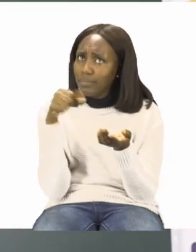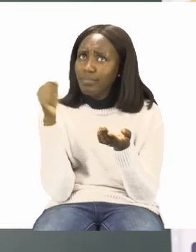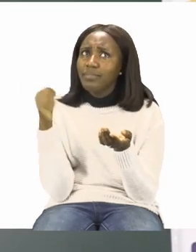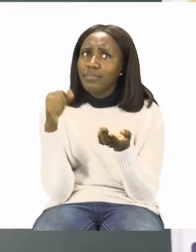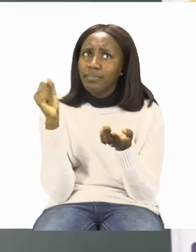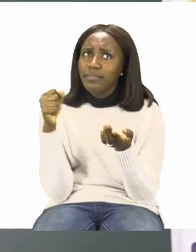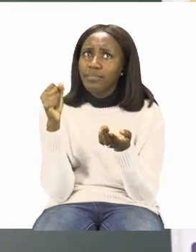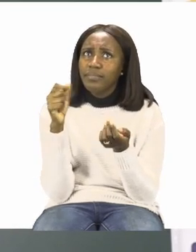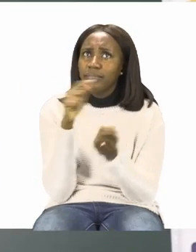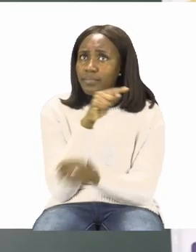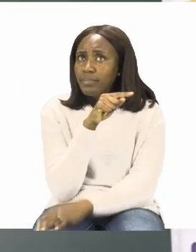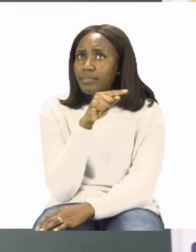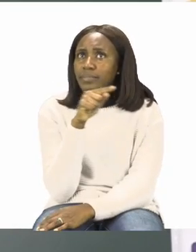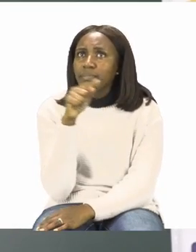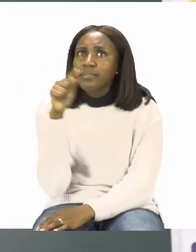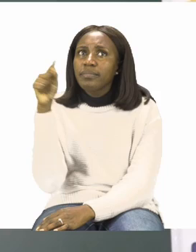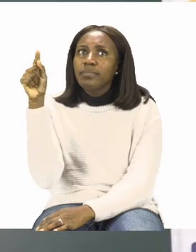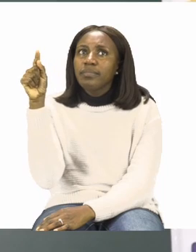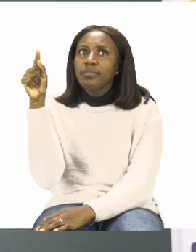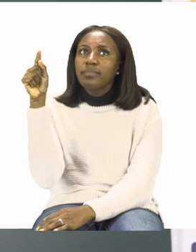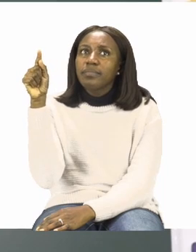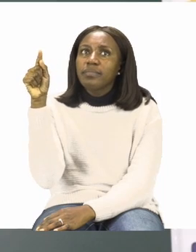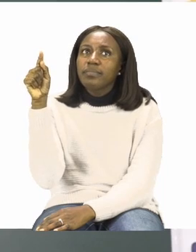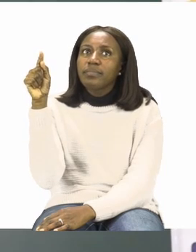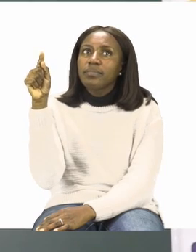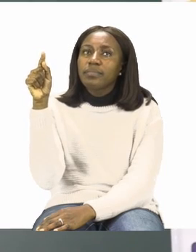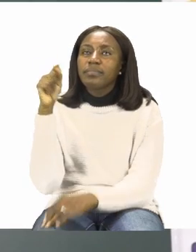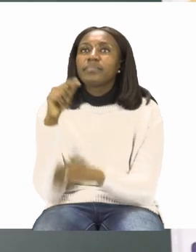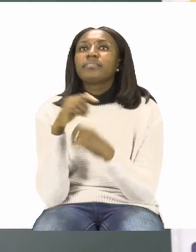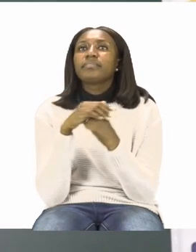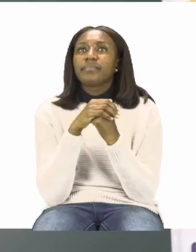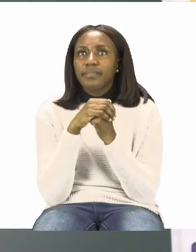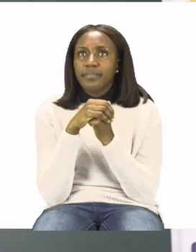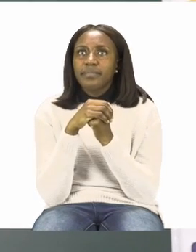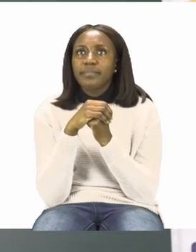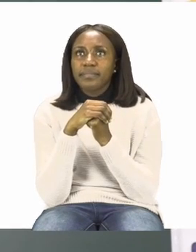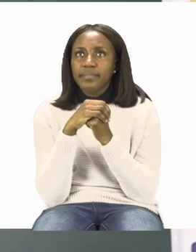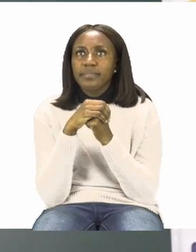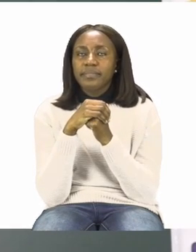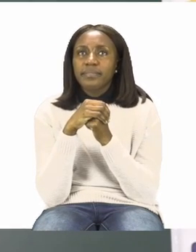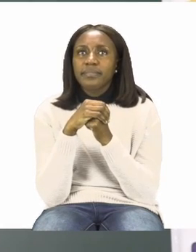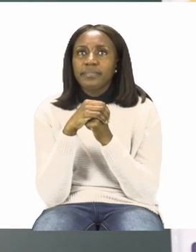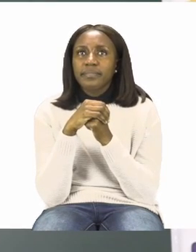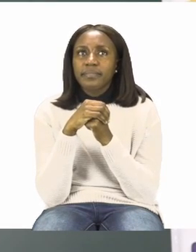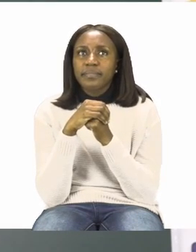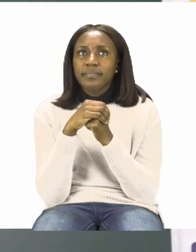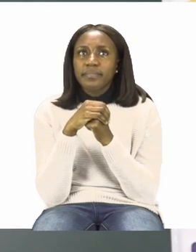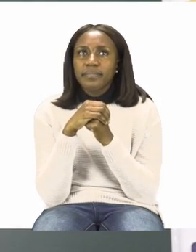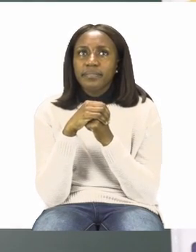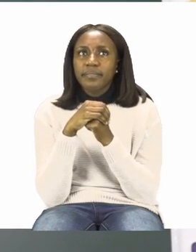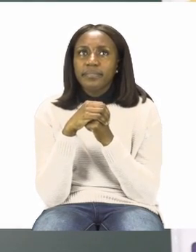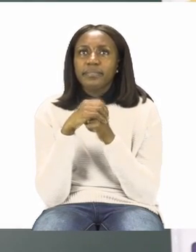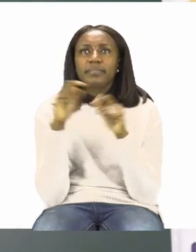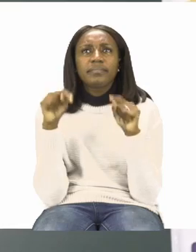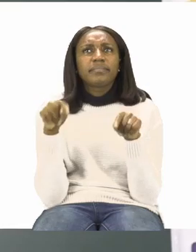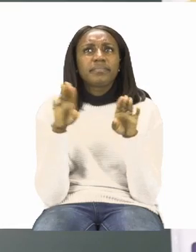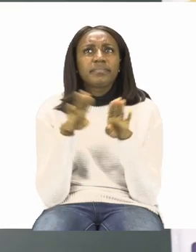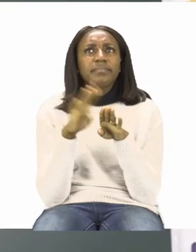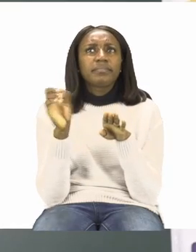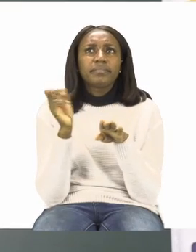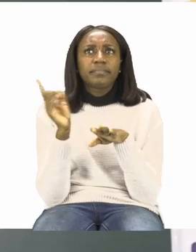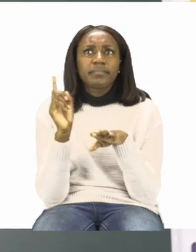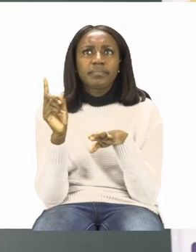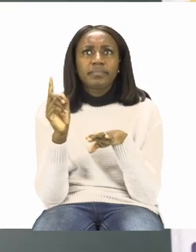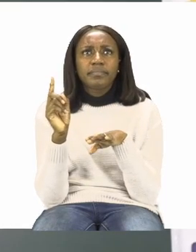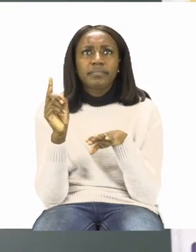Absolutely. We have the word ruler over here. So what do we do now? We have to